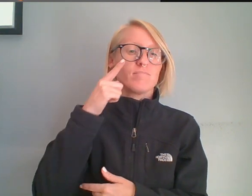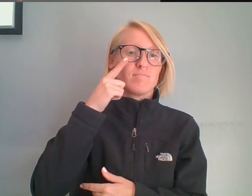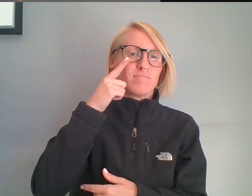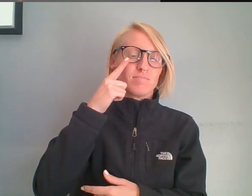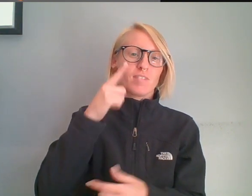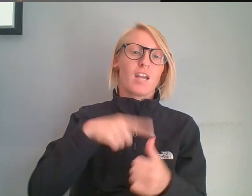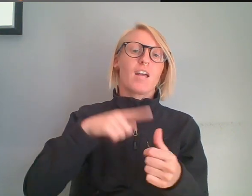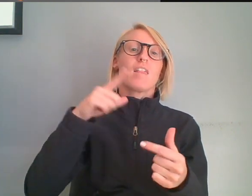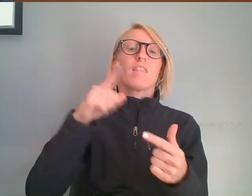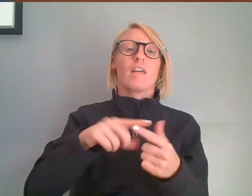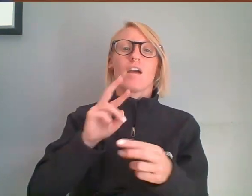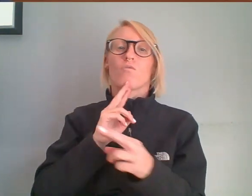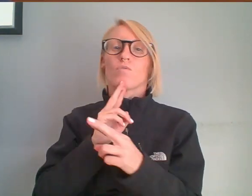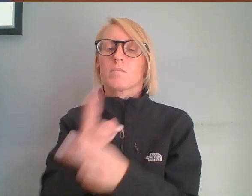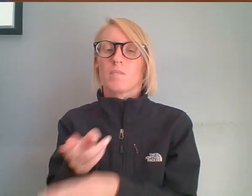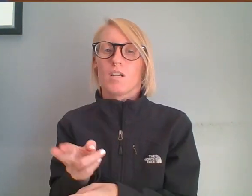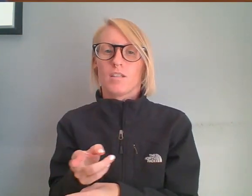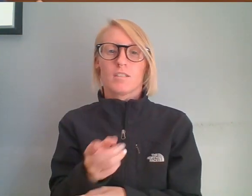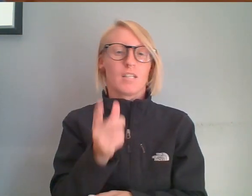and then respond.